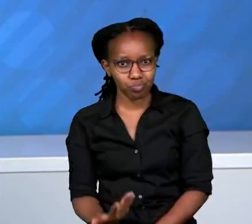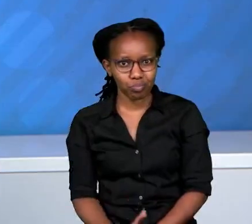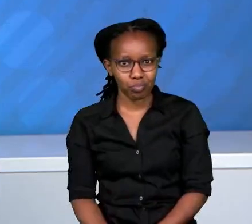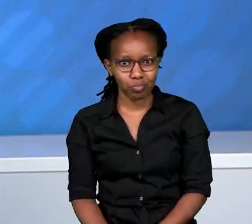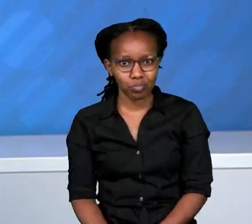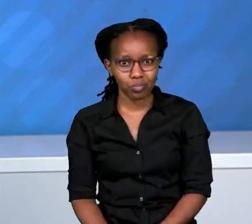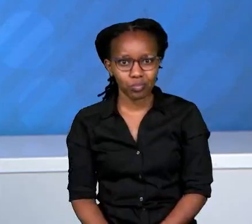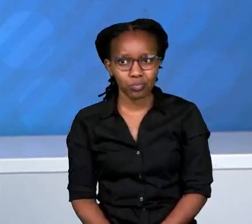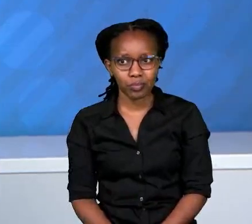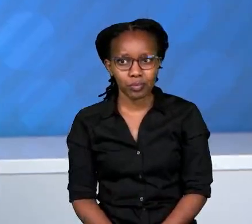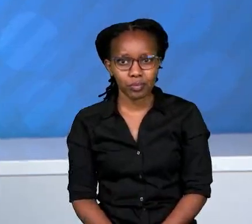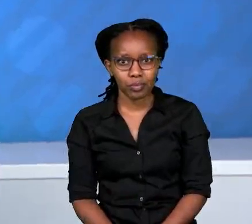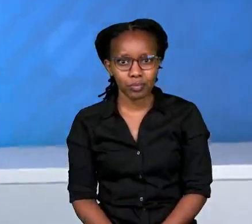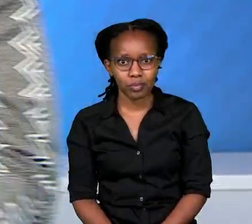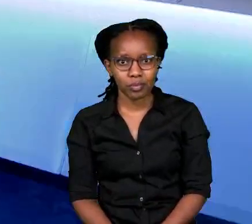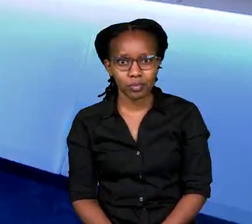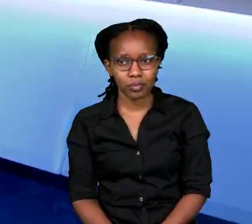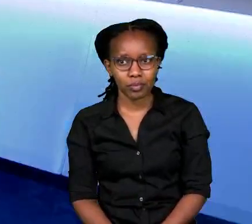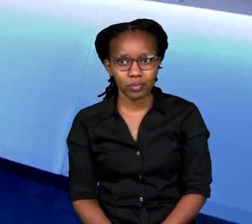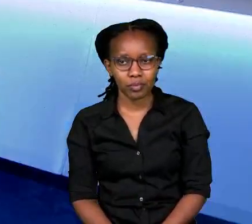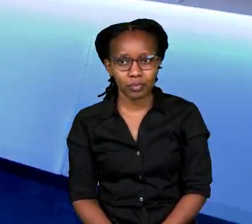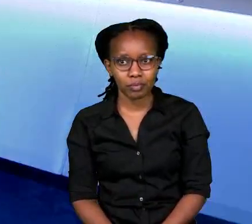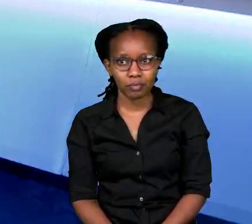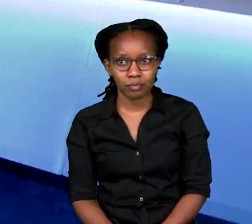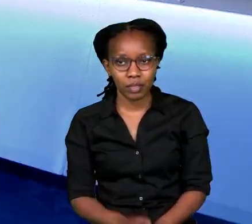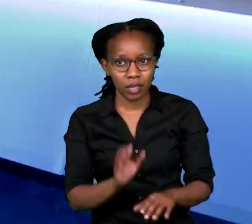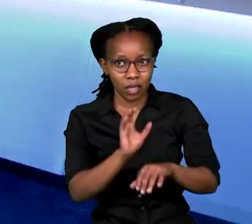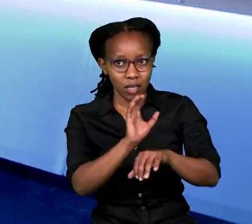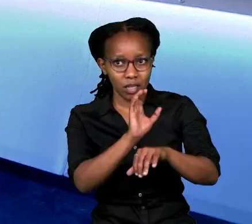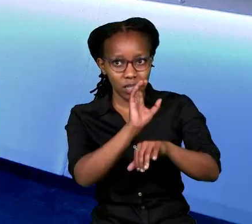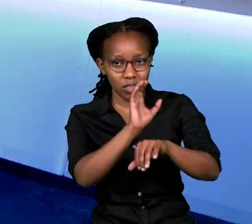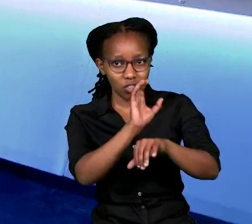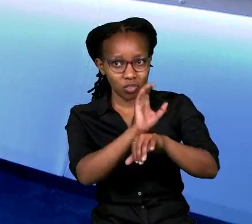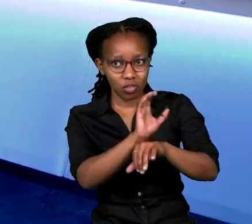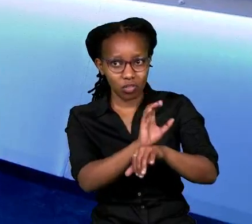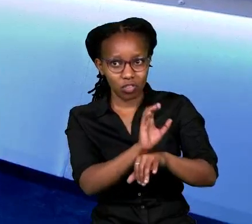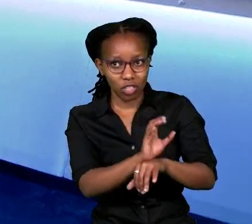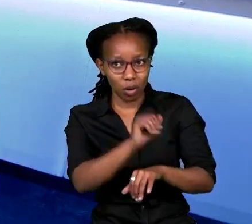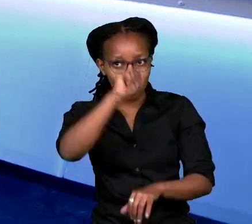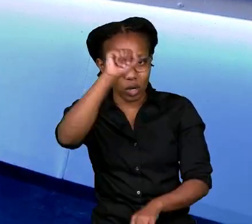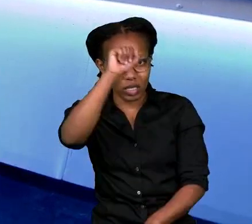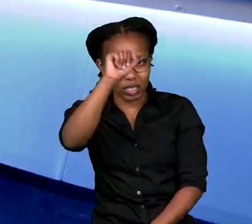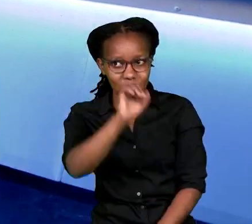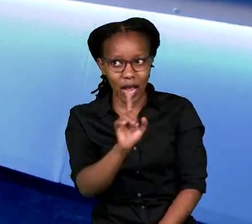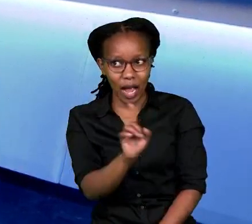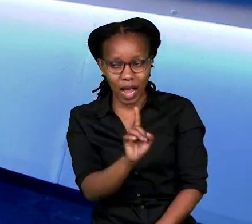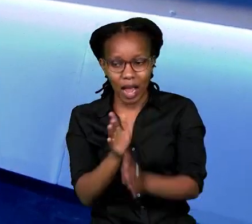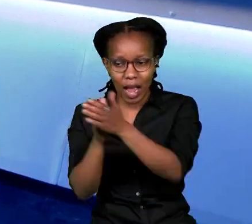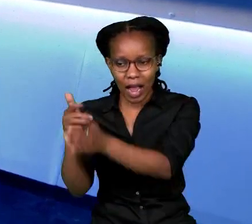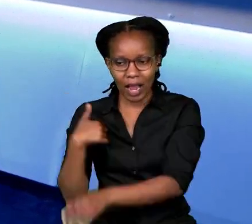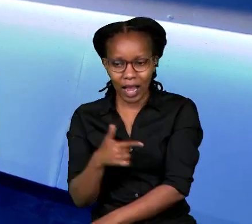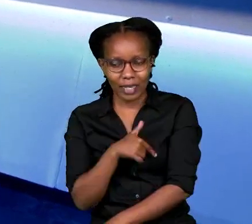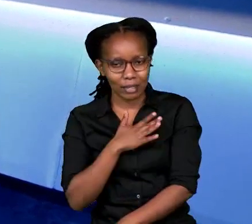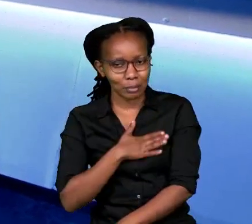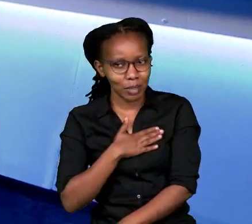Fred, I'd maybe correct you. In the church, we don't play politics per se. Then guide us. The thing